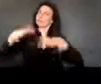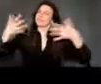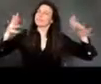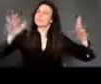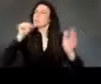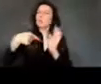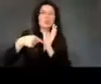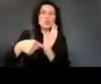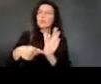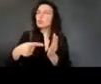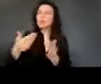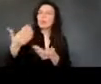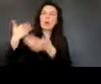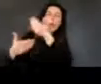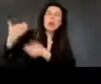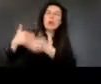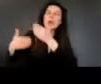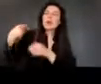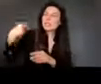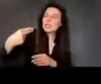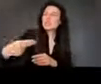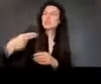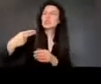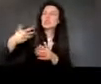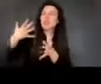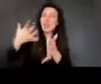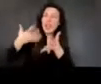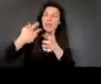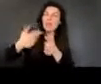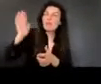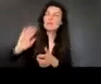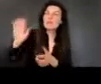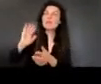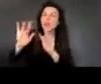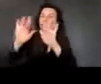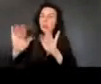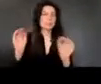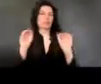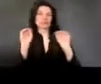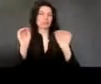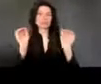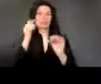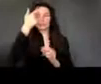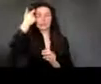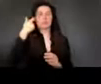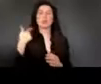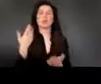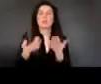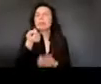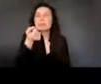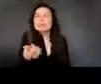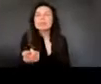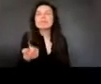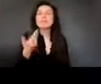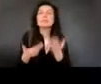or a marker or anything, any sort of traces left behind of what existed, or there's very minimal traces, maybe just